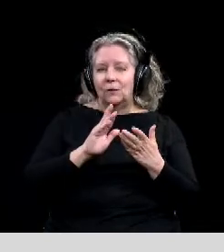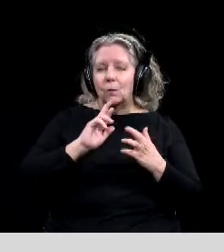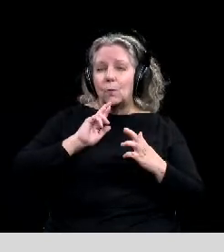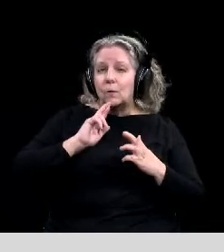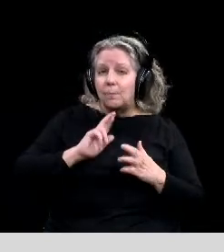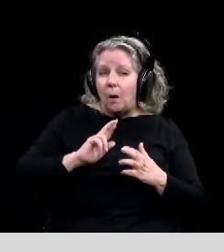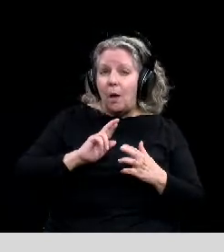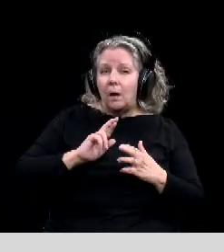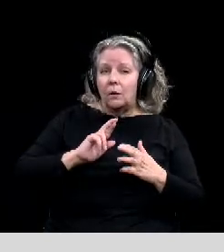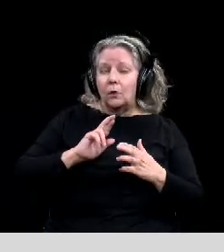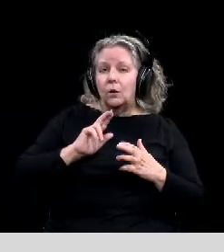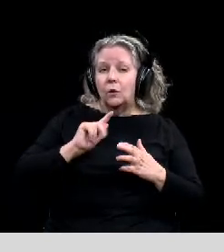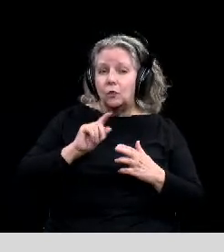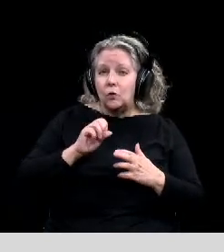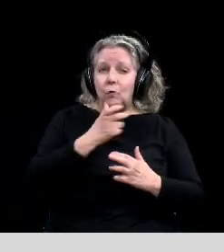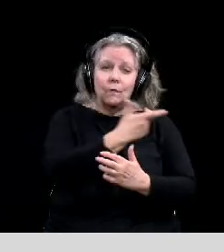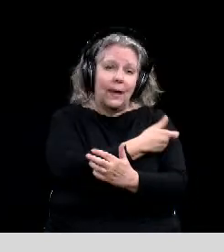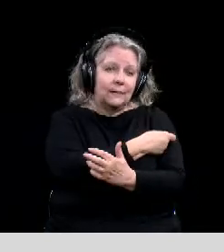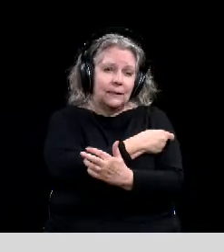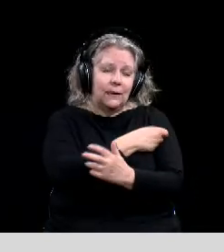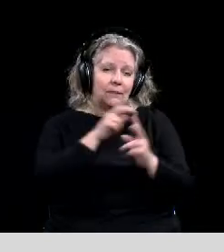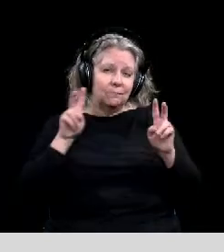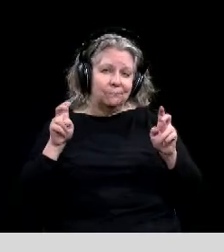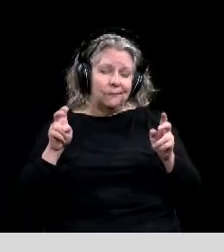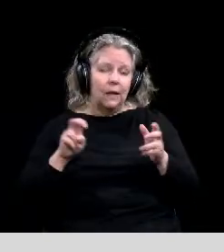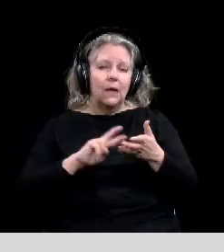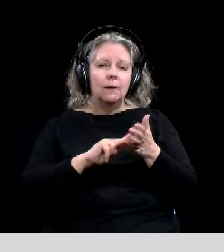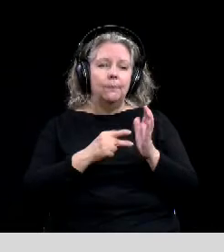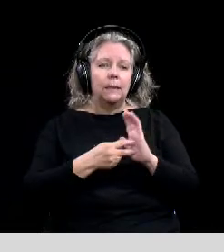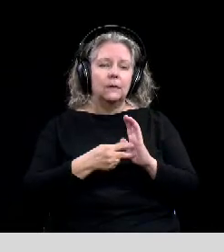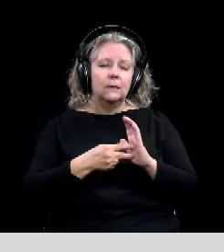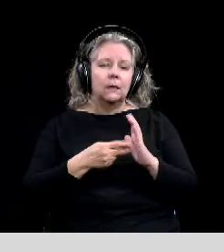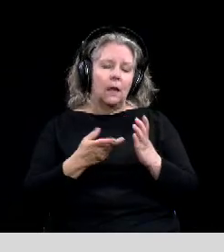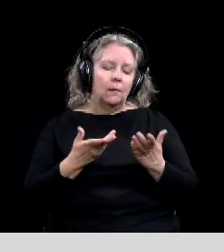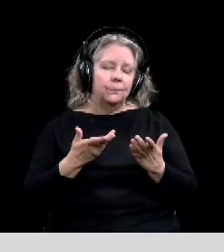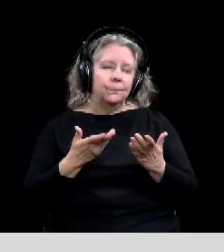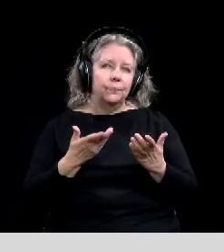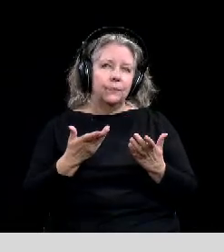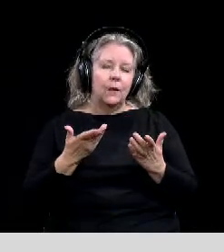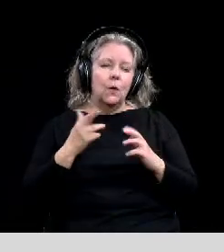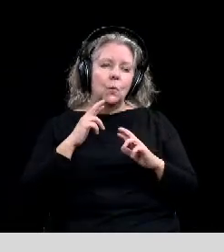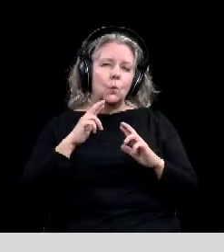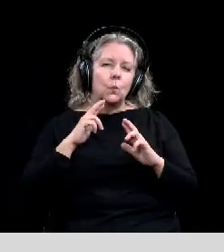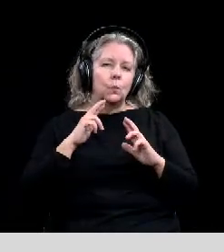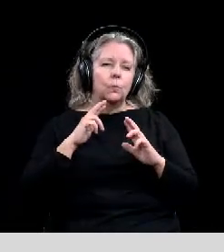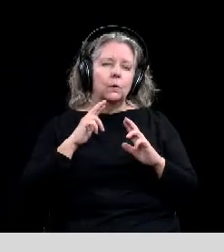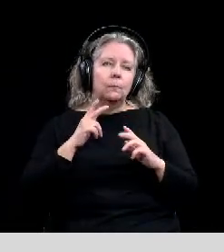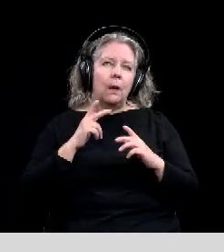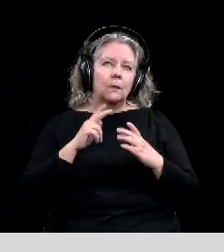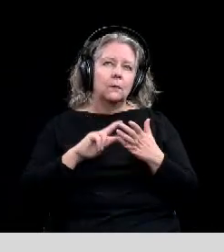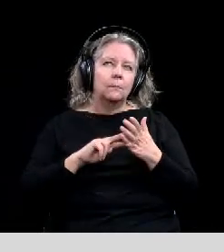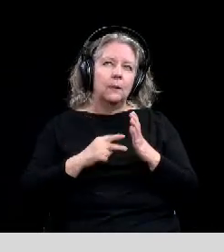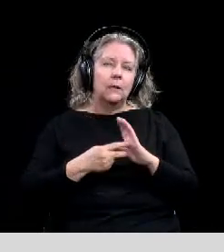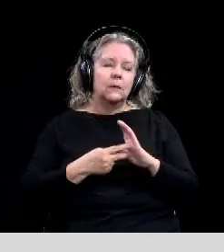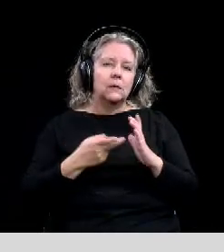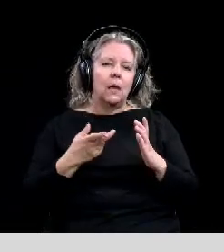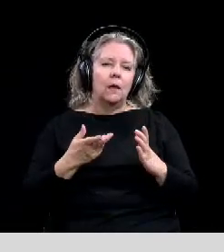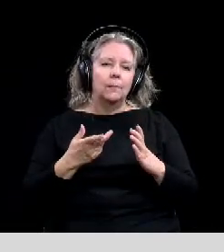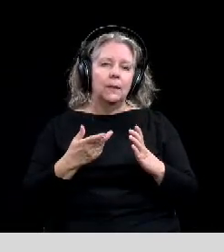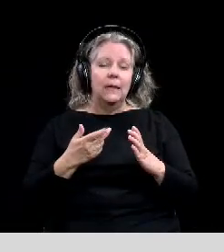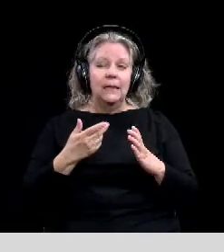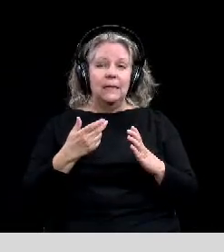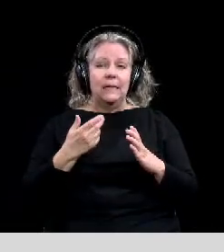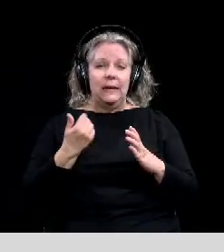all of the novel coronavirus, any symptoms at all of COVID-19. The outcomes that we're